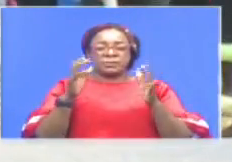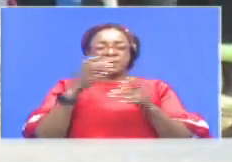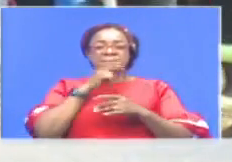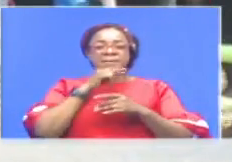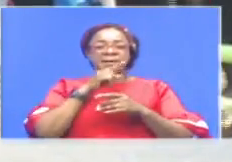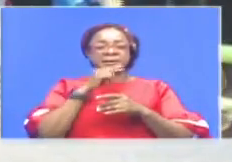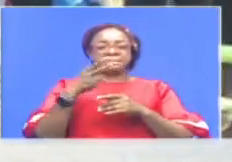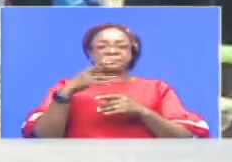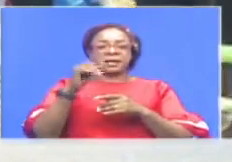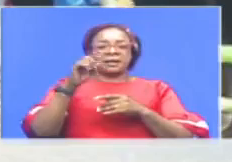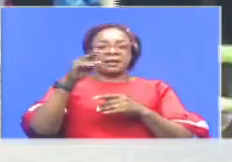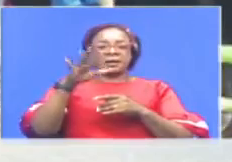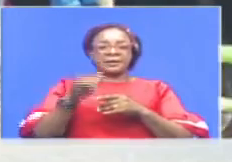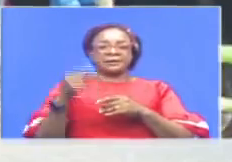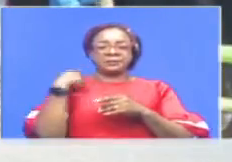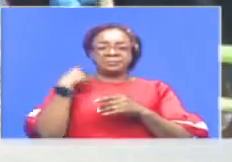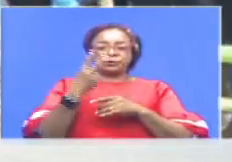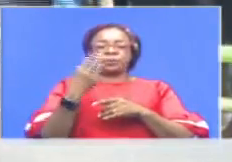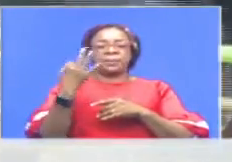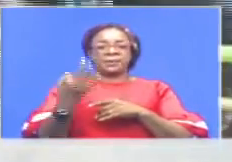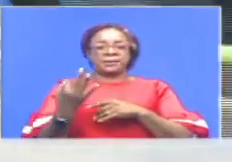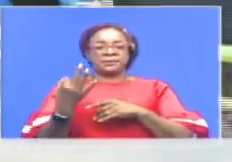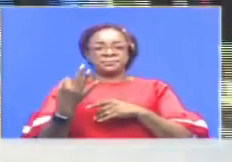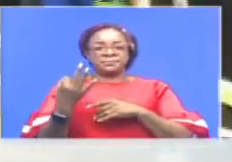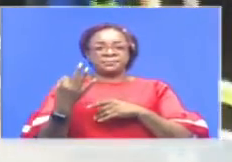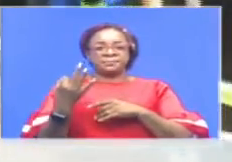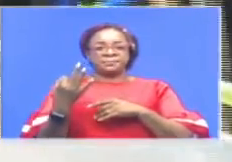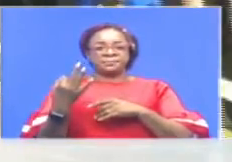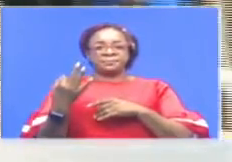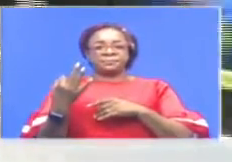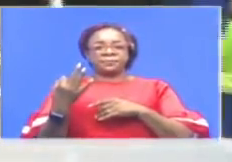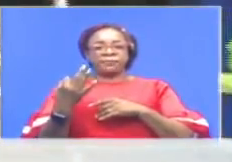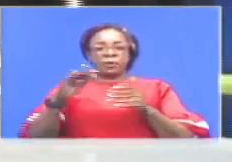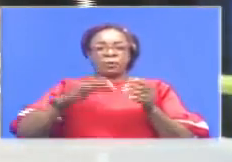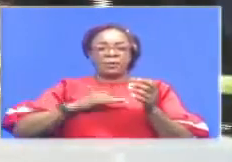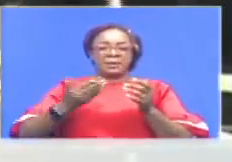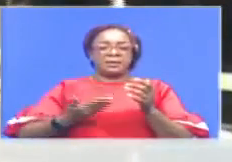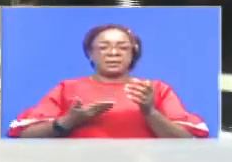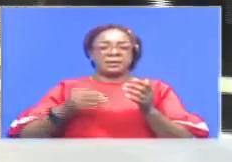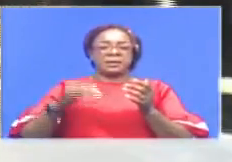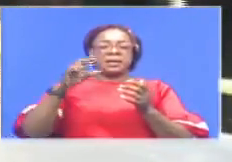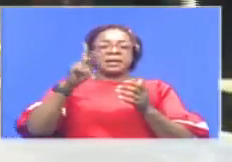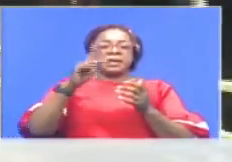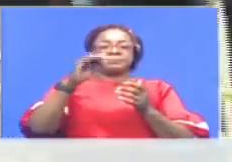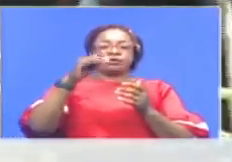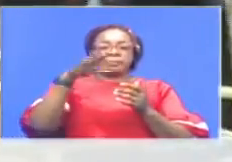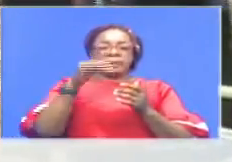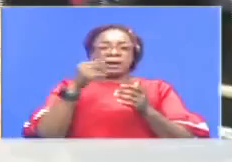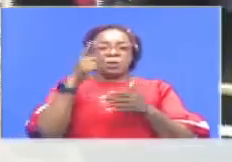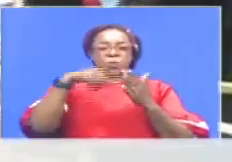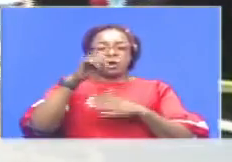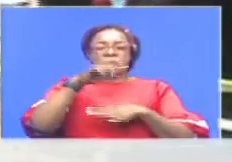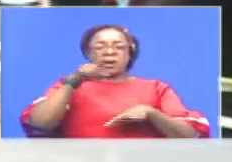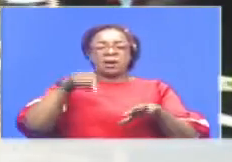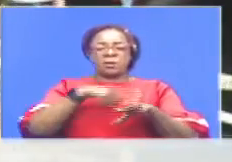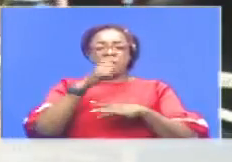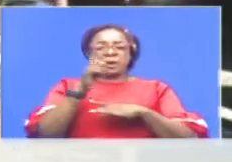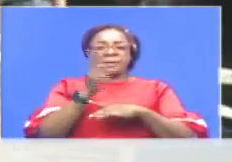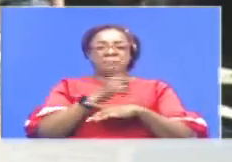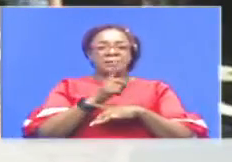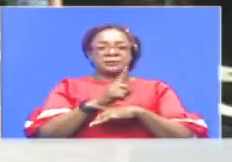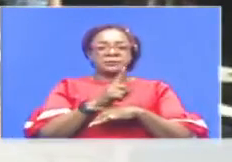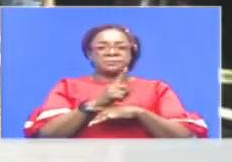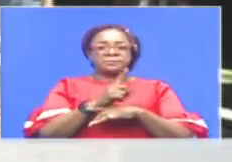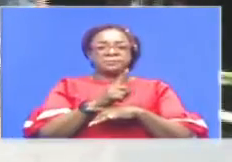and Hilary Mayo came in second and third respectively. In the women's race, Jepchumba won in 1 hour, 1 minute and 6